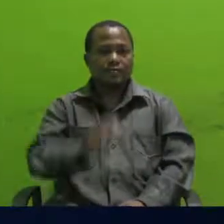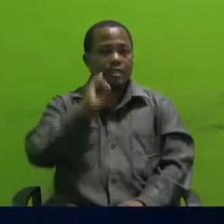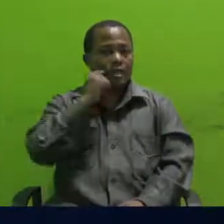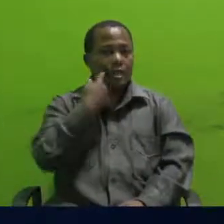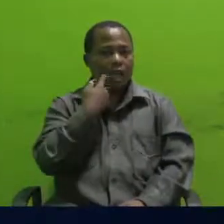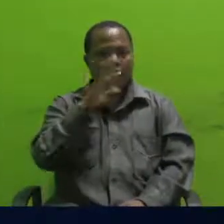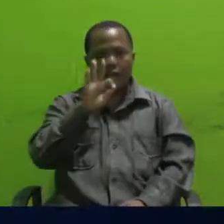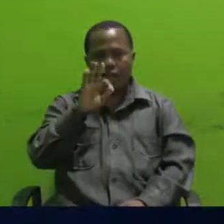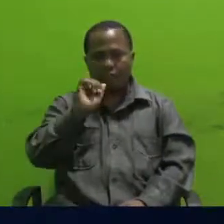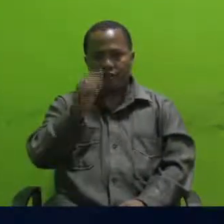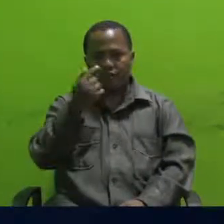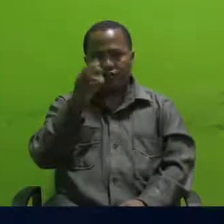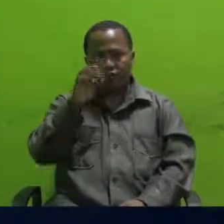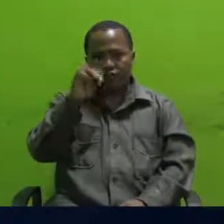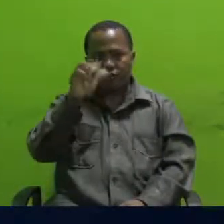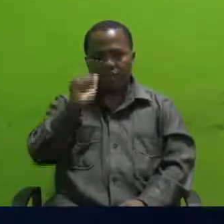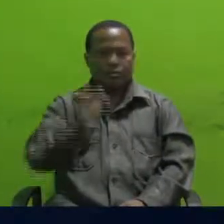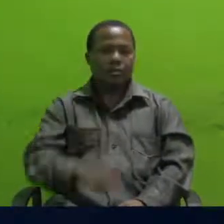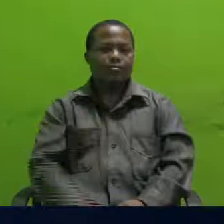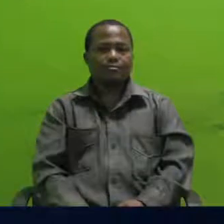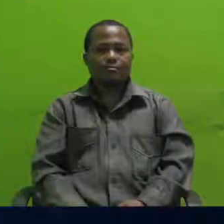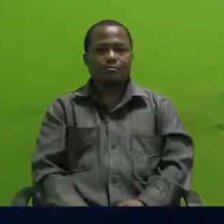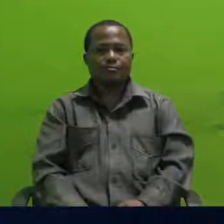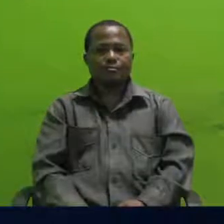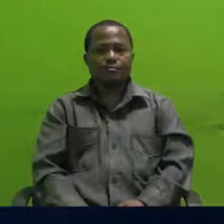Yes, try it, Fatma.